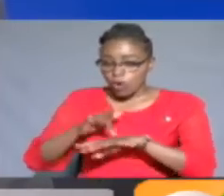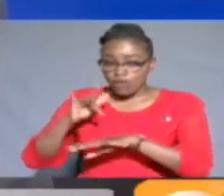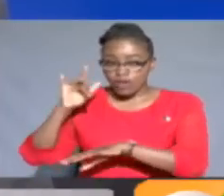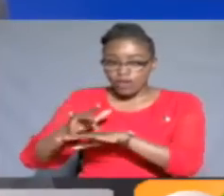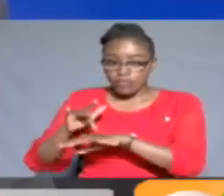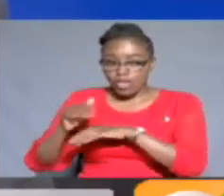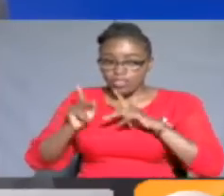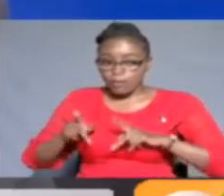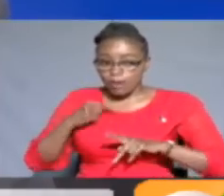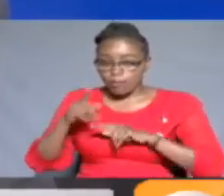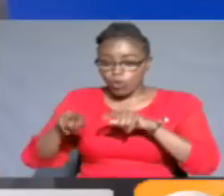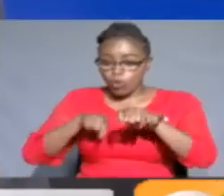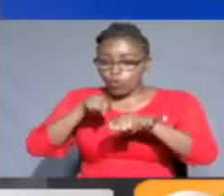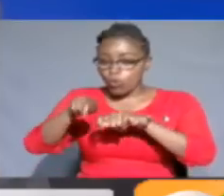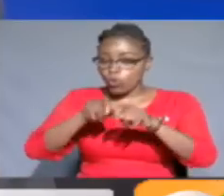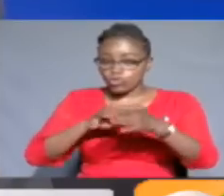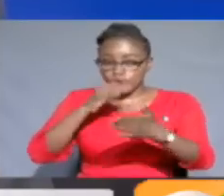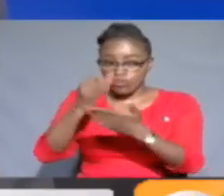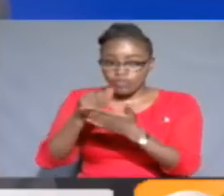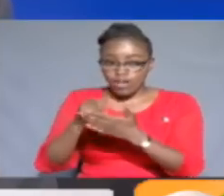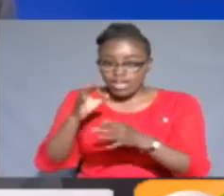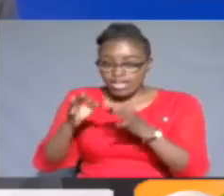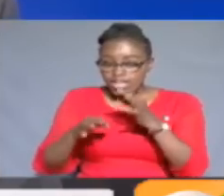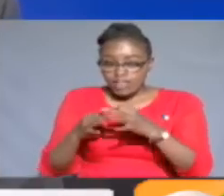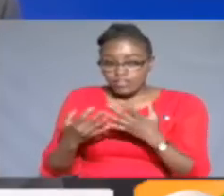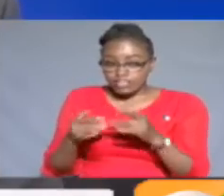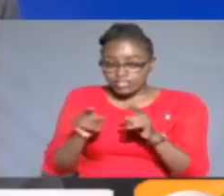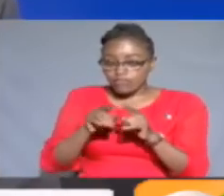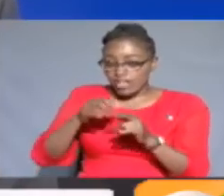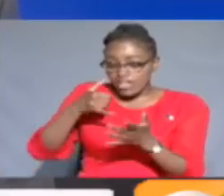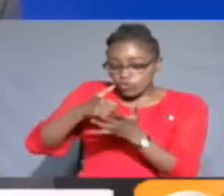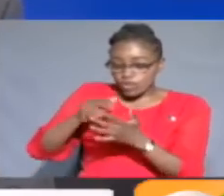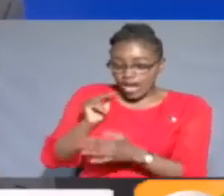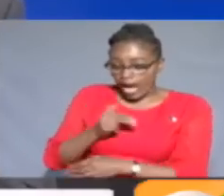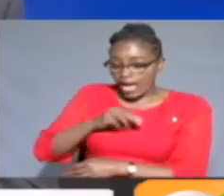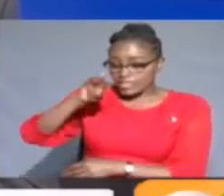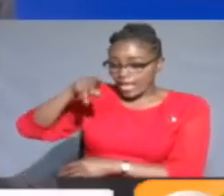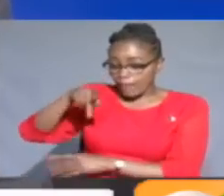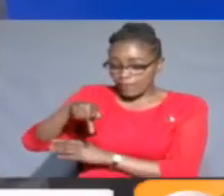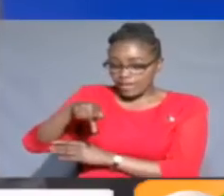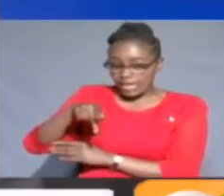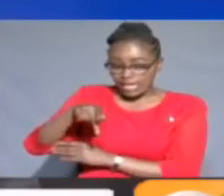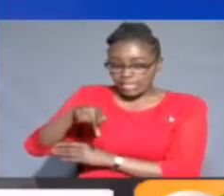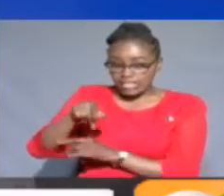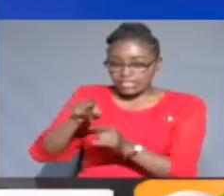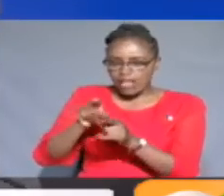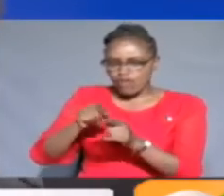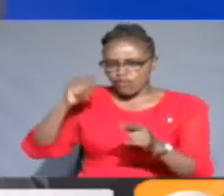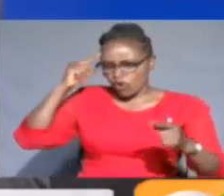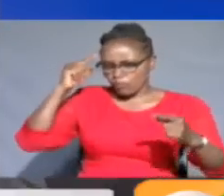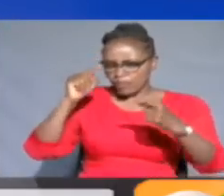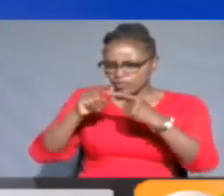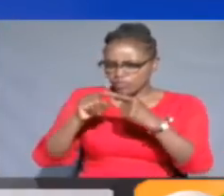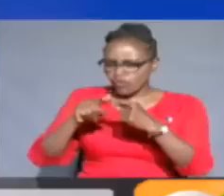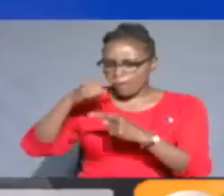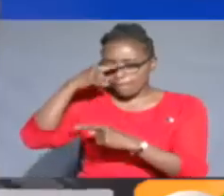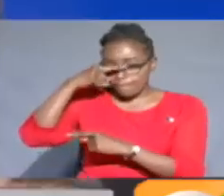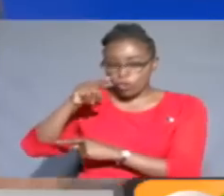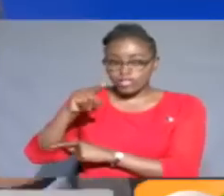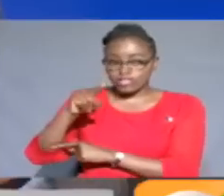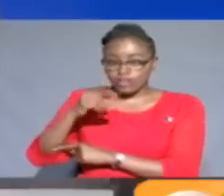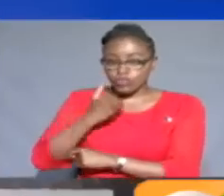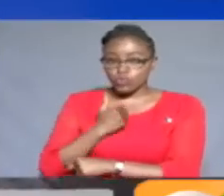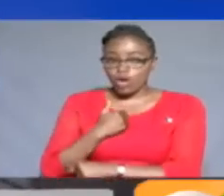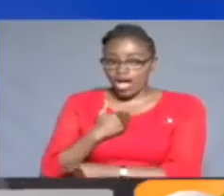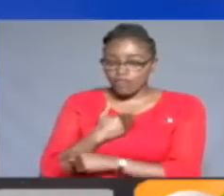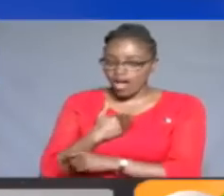are the people who control fat, including even us, members of parliament. So there's need for a deliberate policy to have